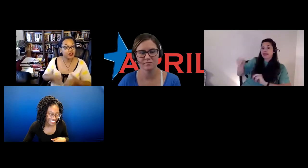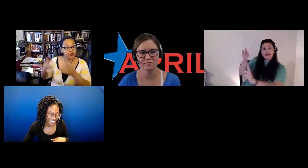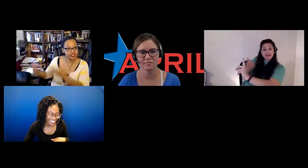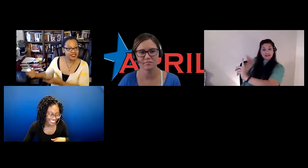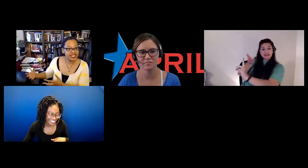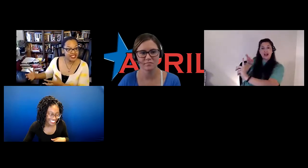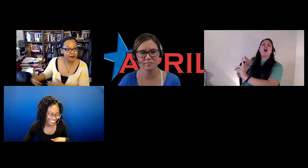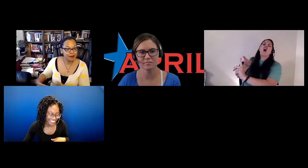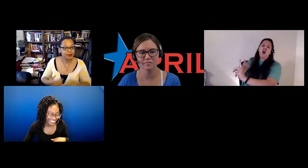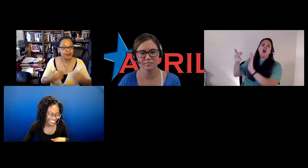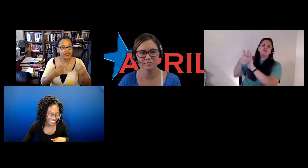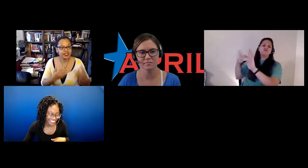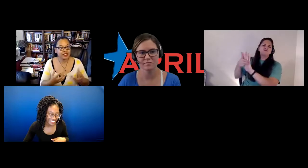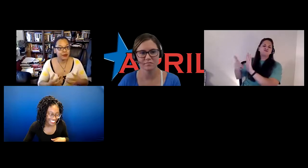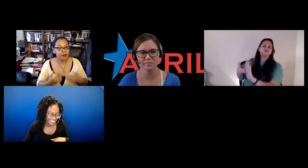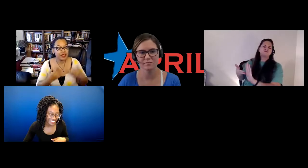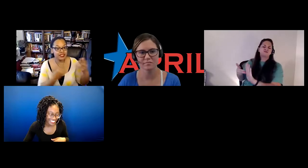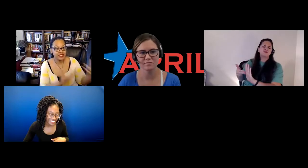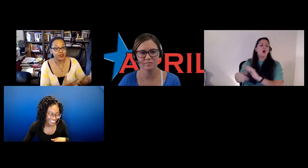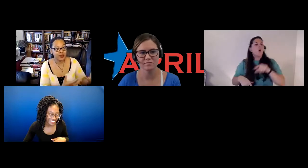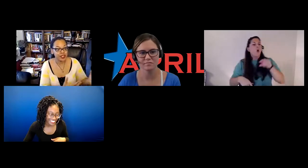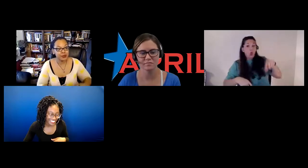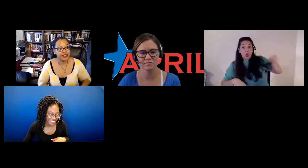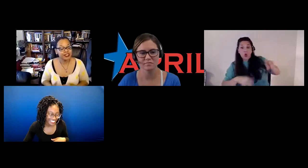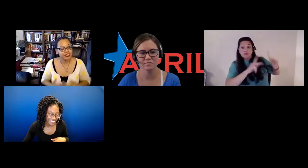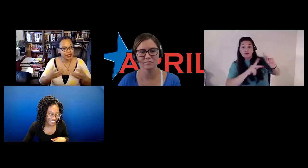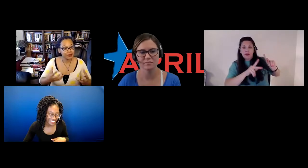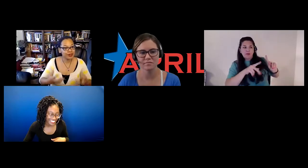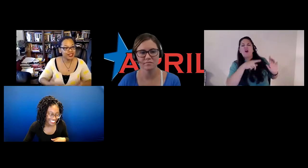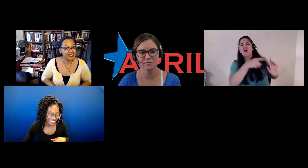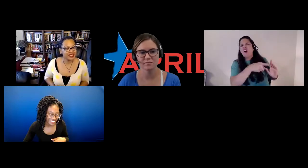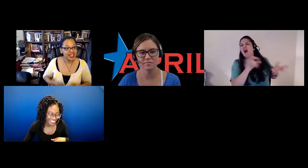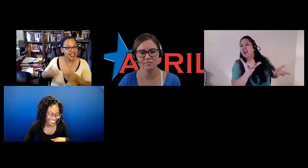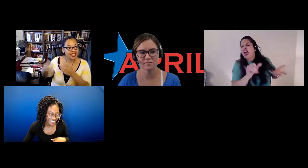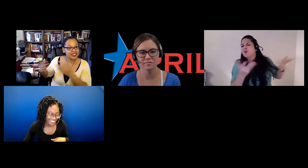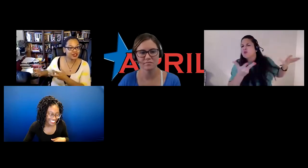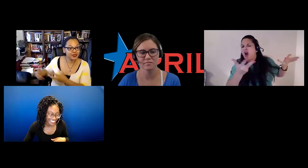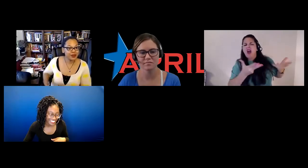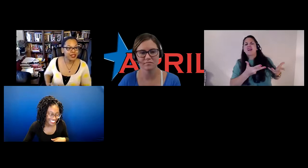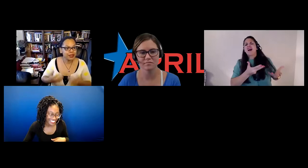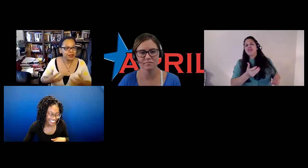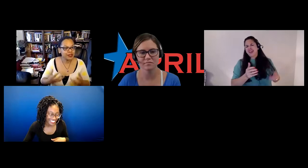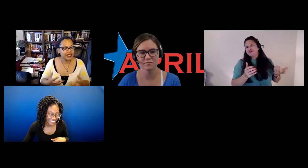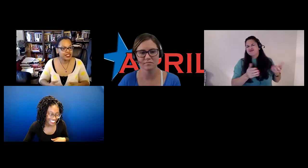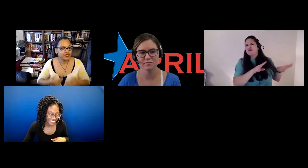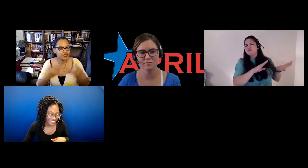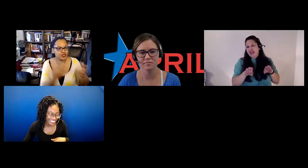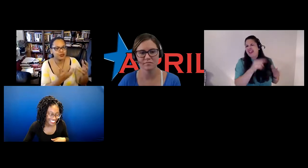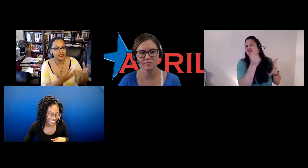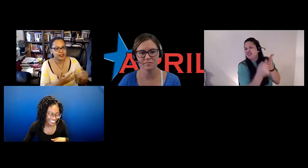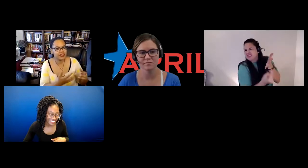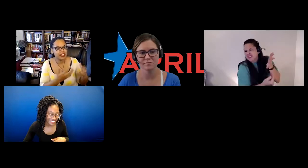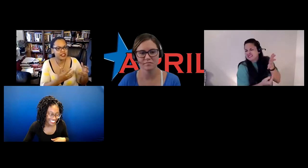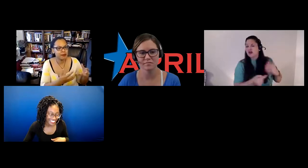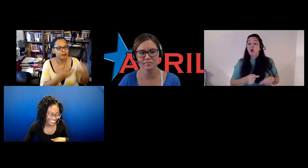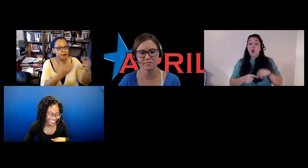do these things, and people like this bring this into our neighborhoods, and people like this act a certain way, and people like this should do this